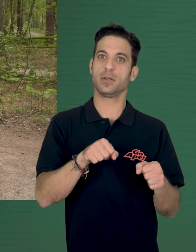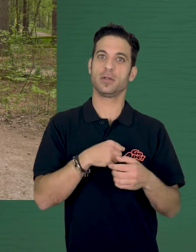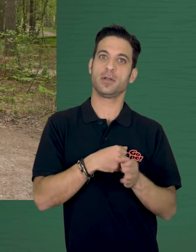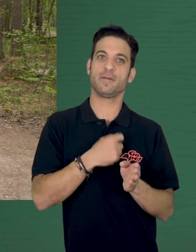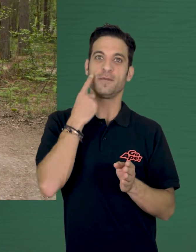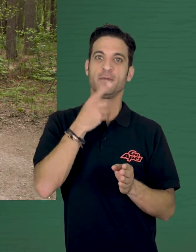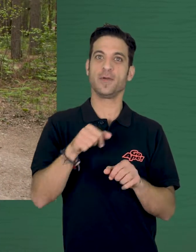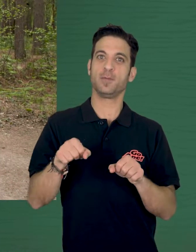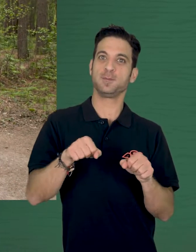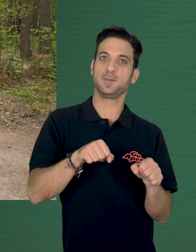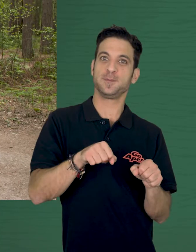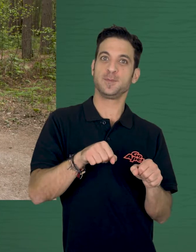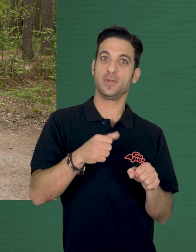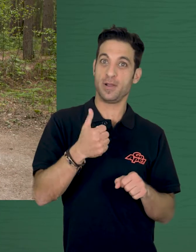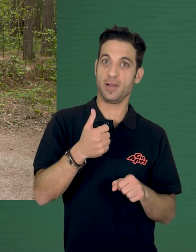for me